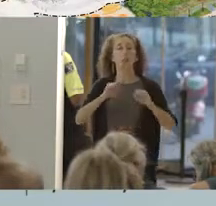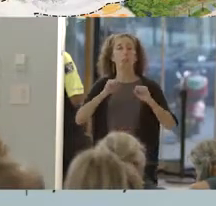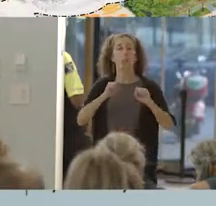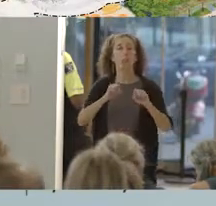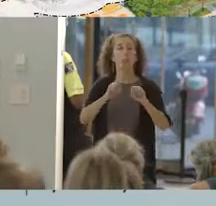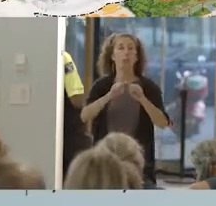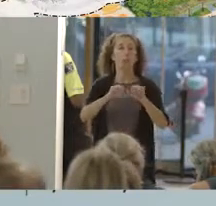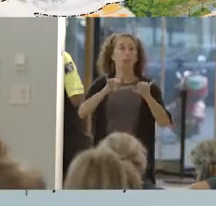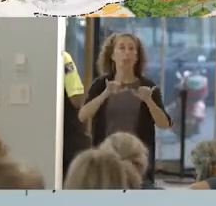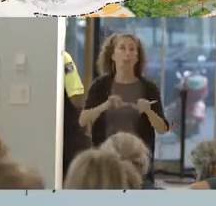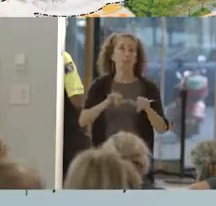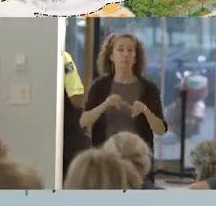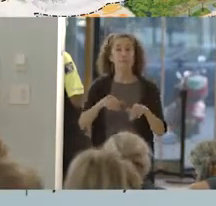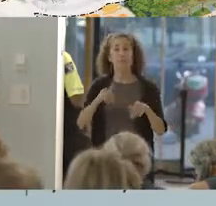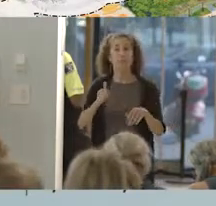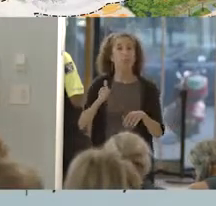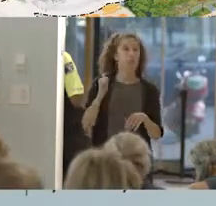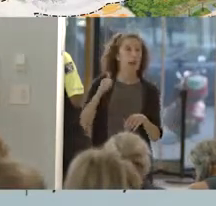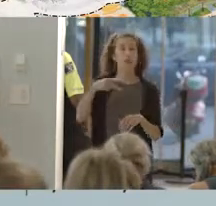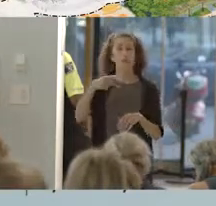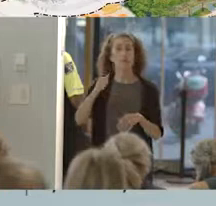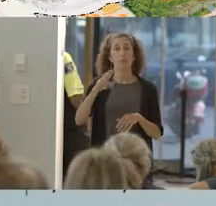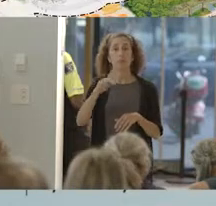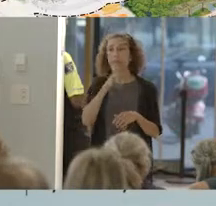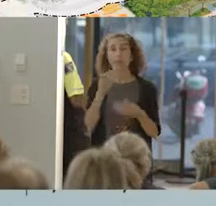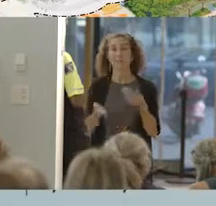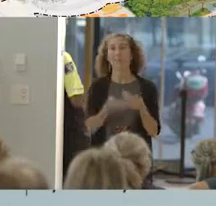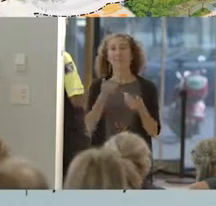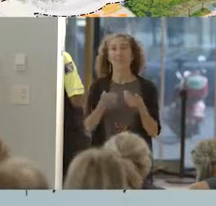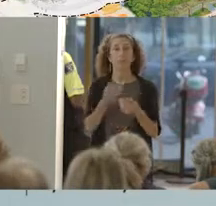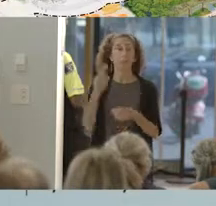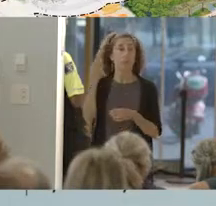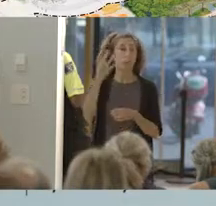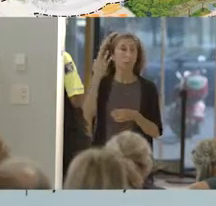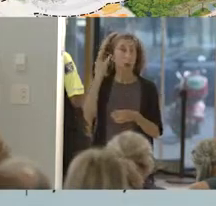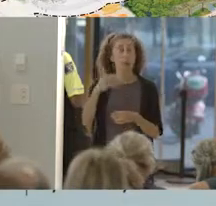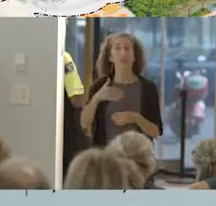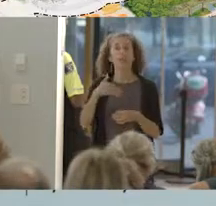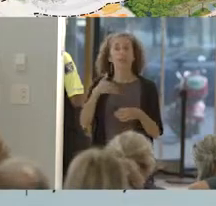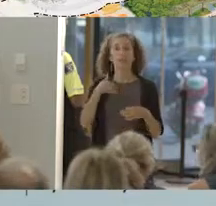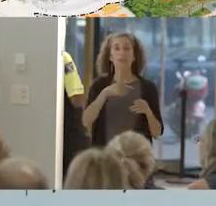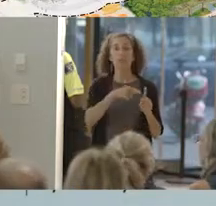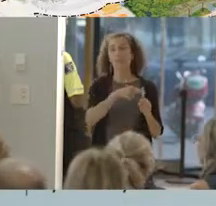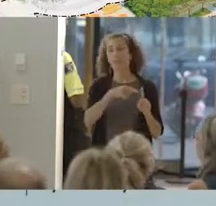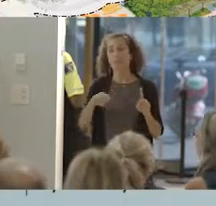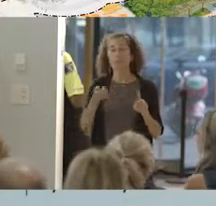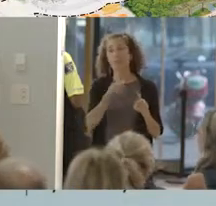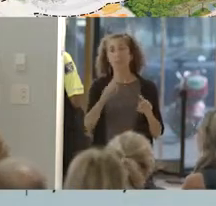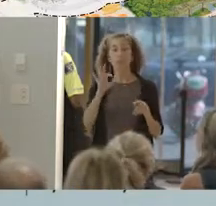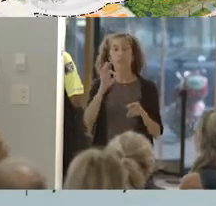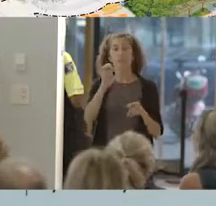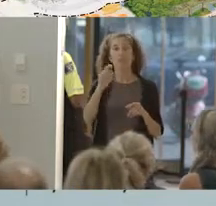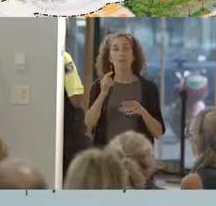it's tricky because you have a relieving platform that goes all the way basically up to the privacy wall. There's a few feet between the pier and the